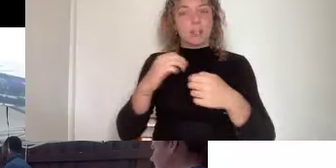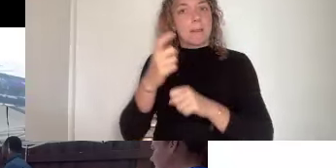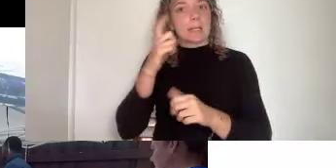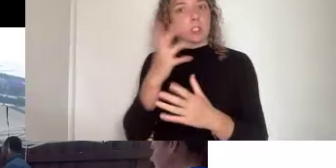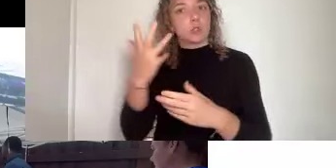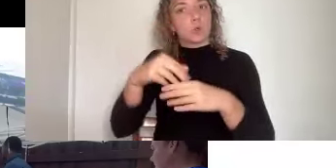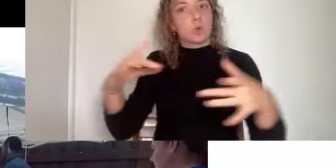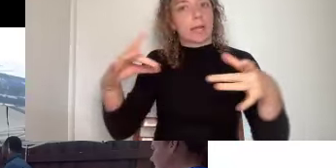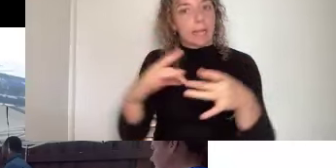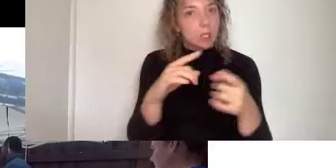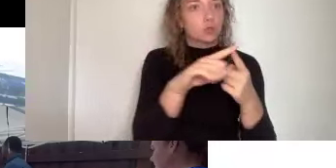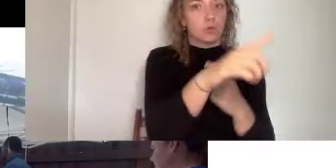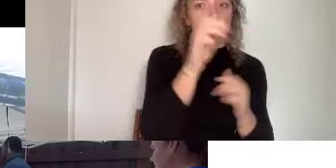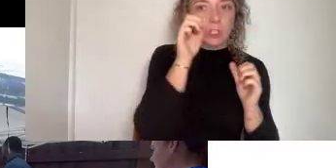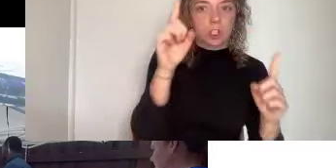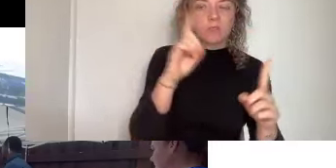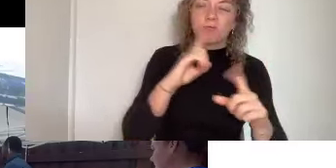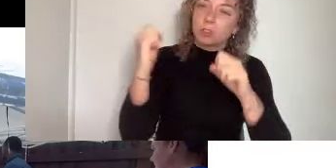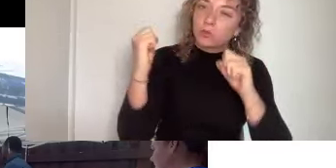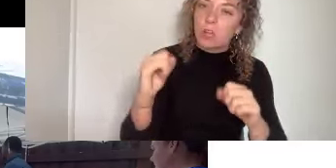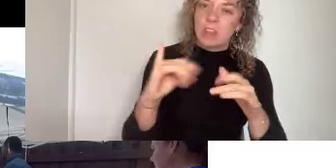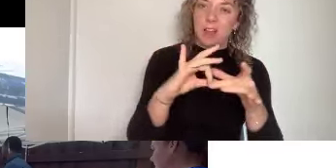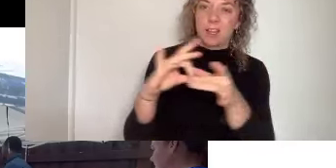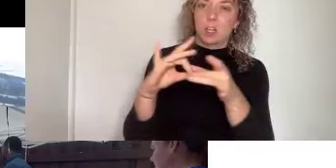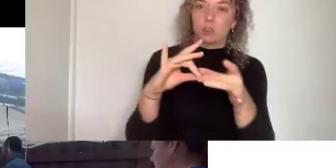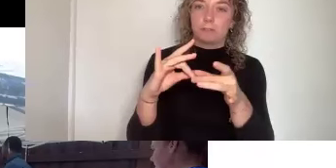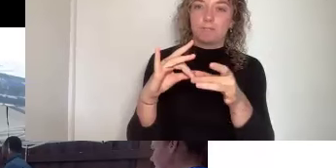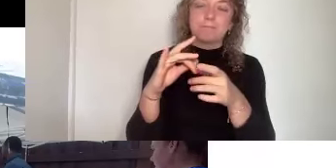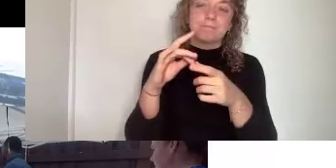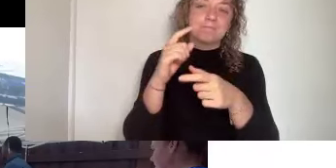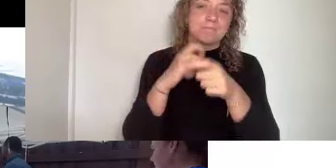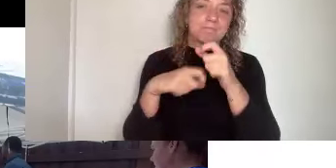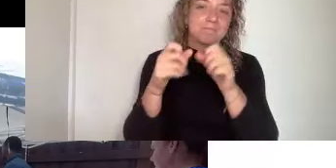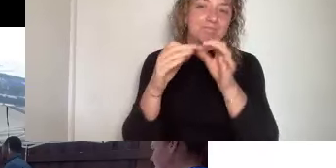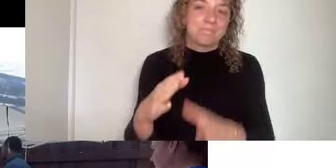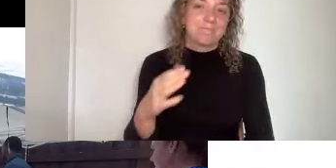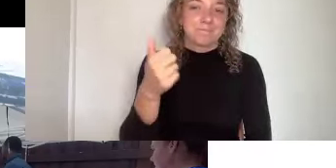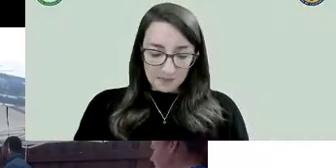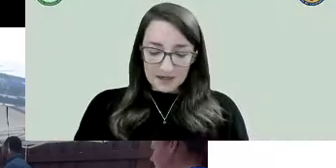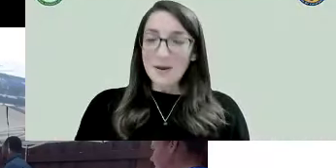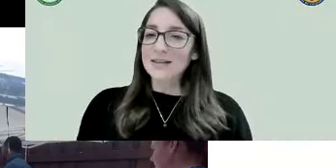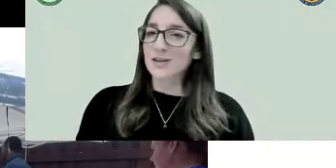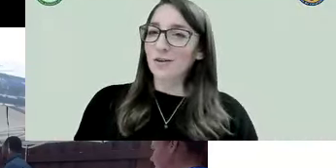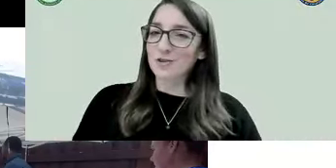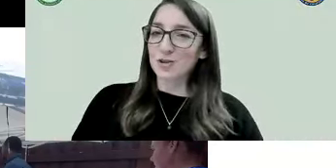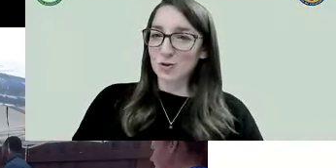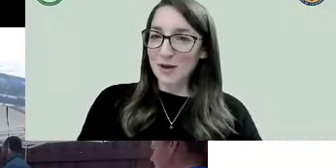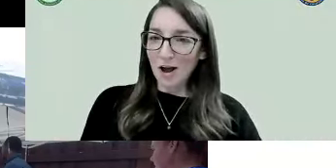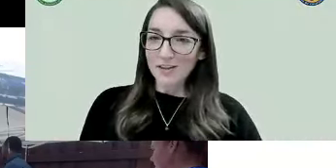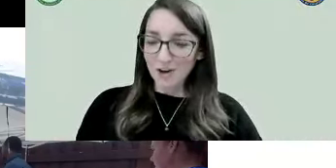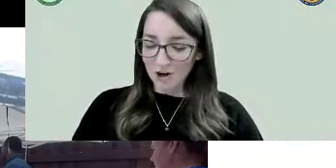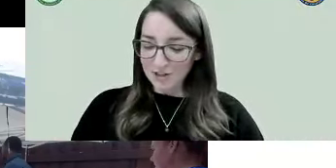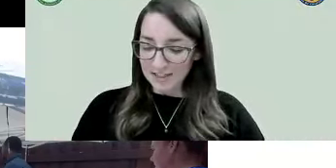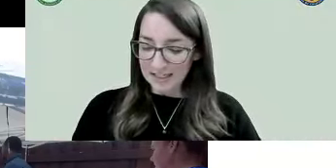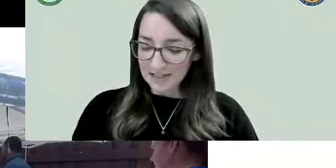connection to education, to really strengthen that connection. And now I'm going to pass it off to